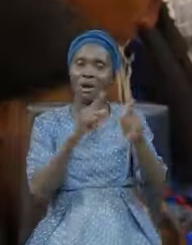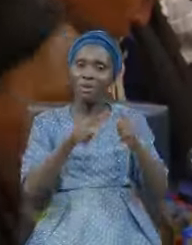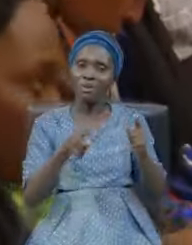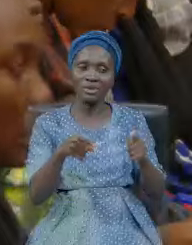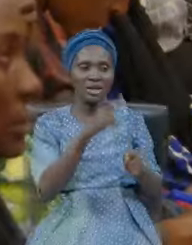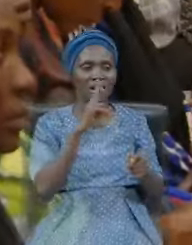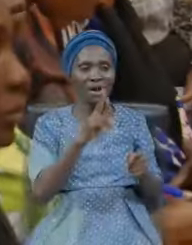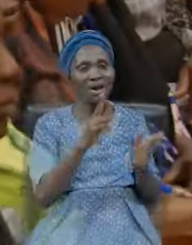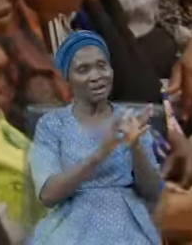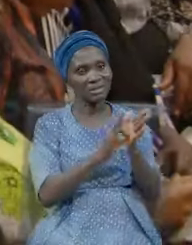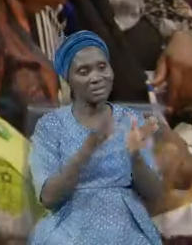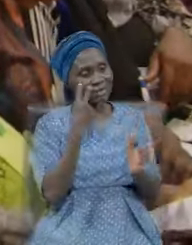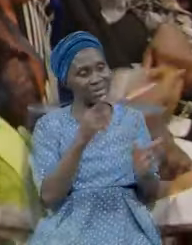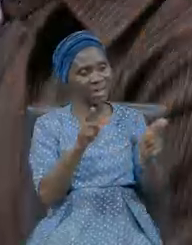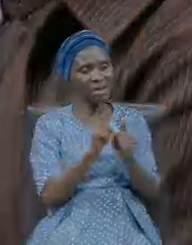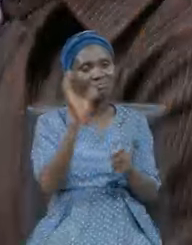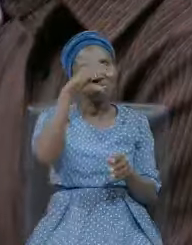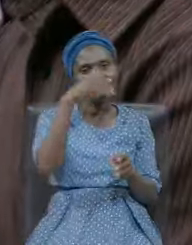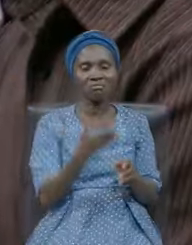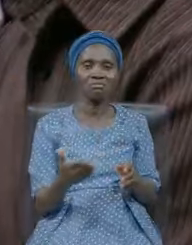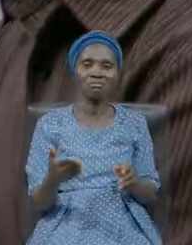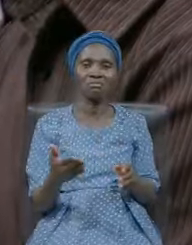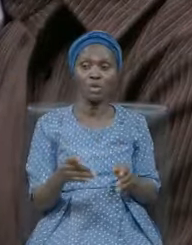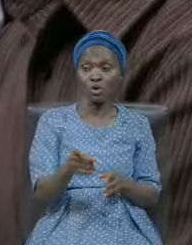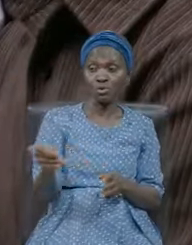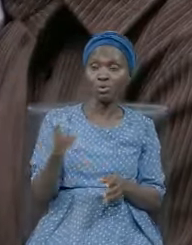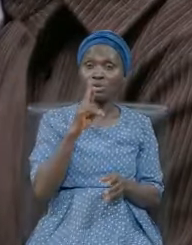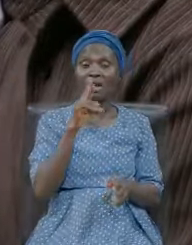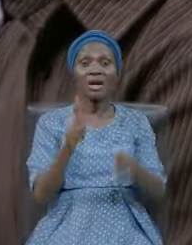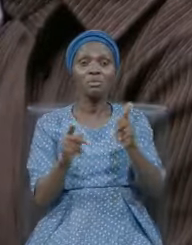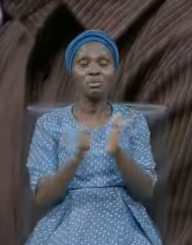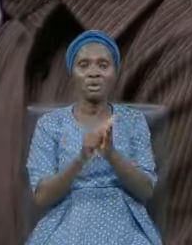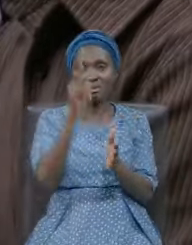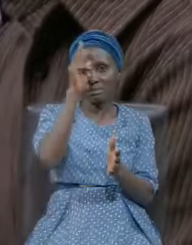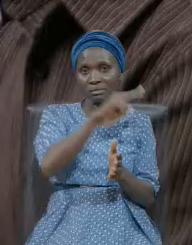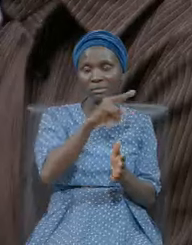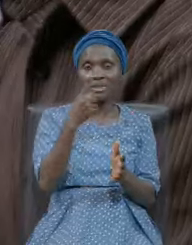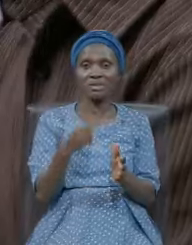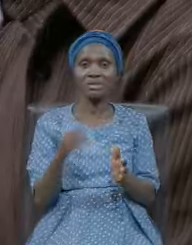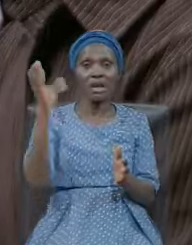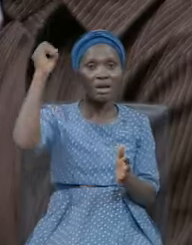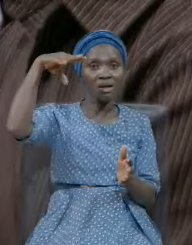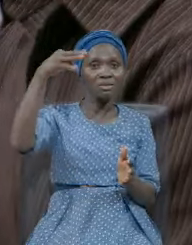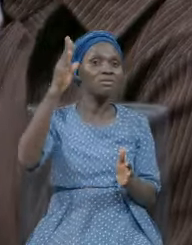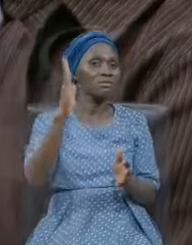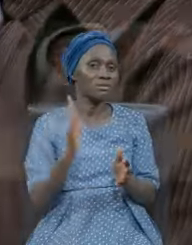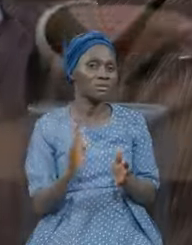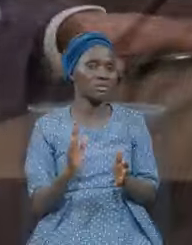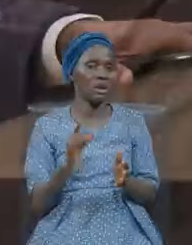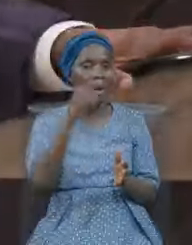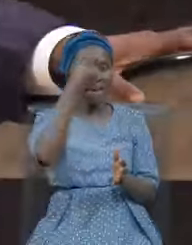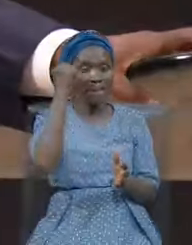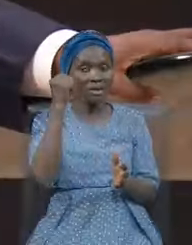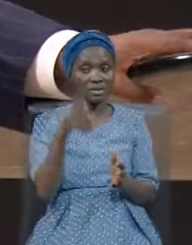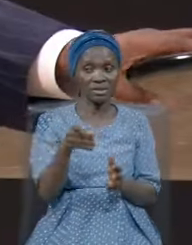a strange thing. Those are the people that misunderstand the grace of God, because they